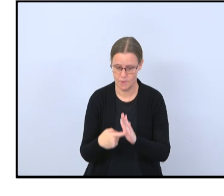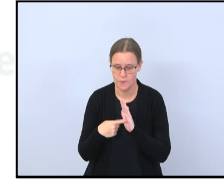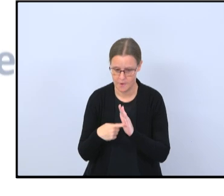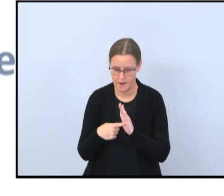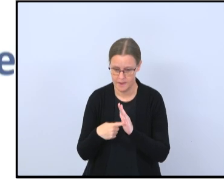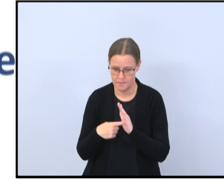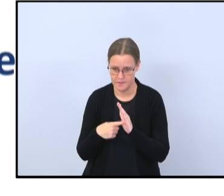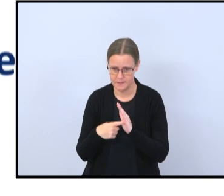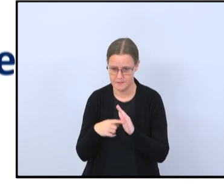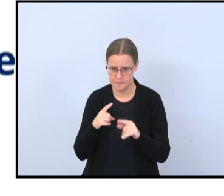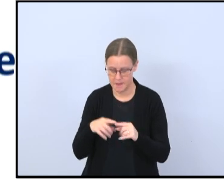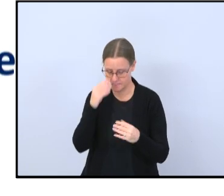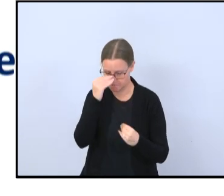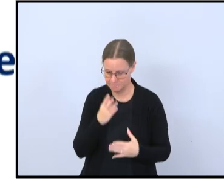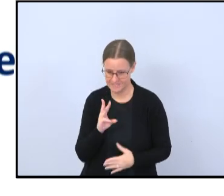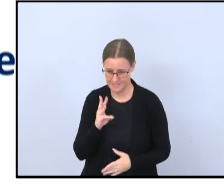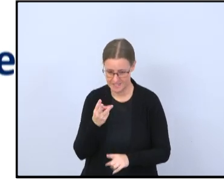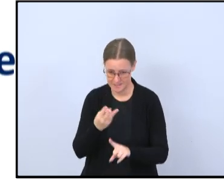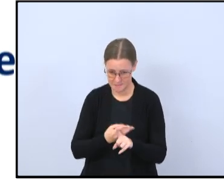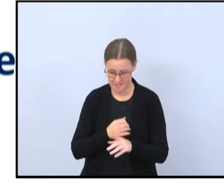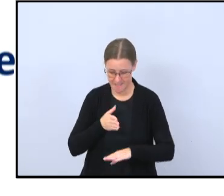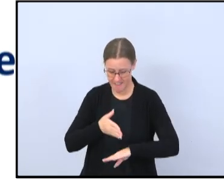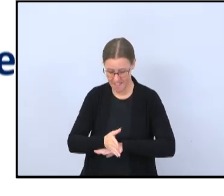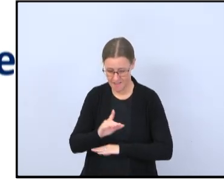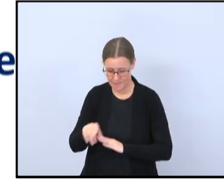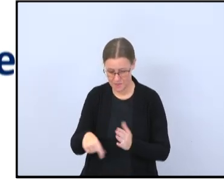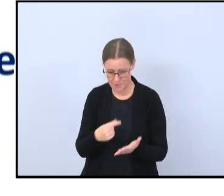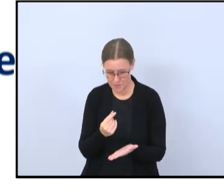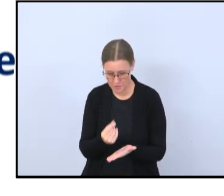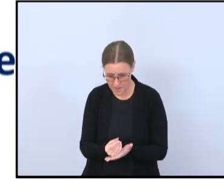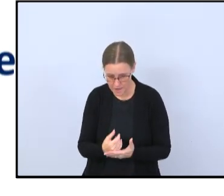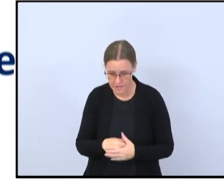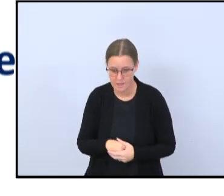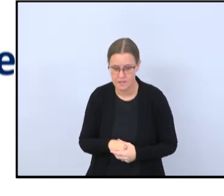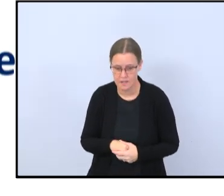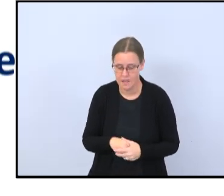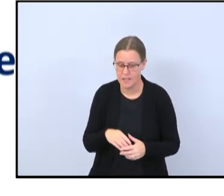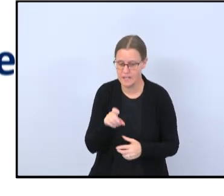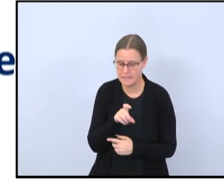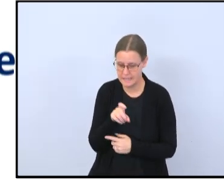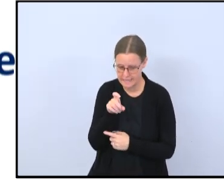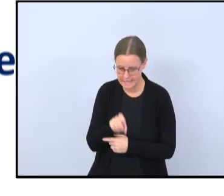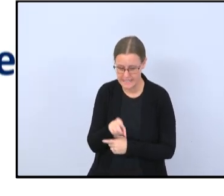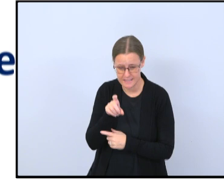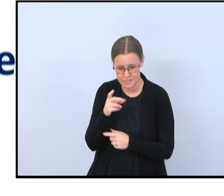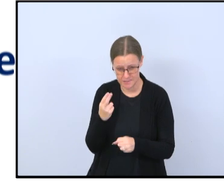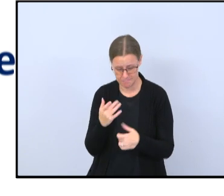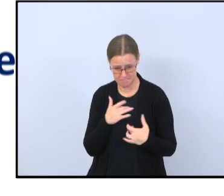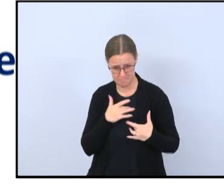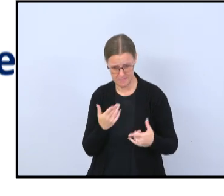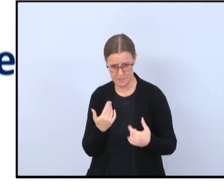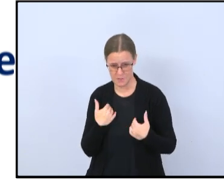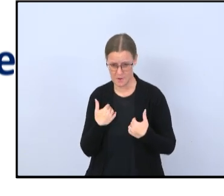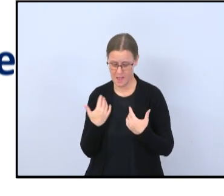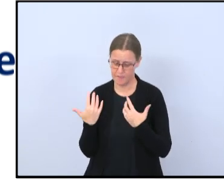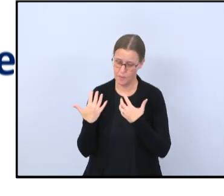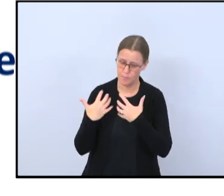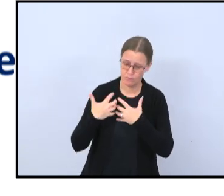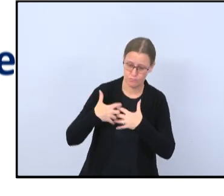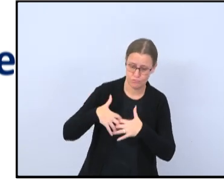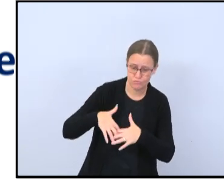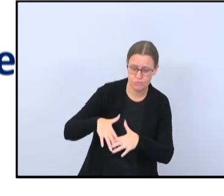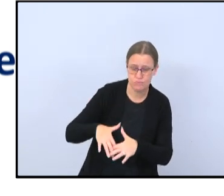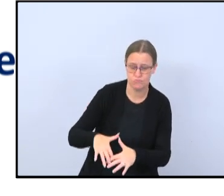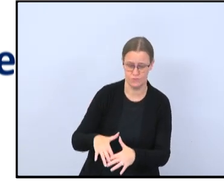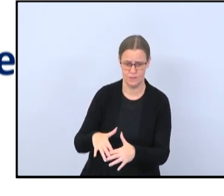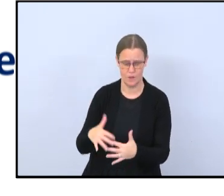graduated. Historically, Texas has implemented a phase-in period when introducing new accountability measures. Why would we abandon that approach